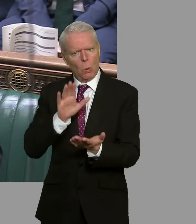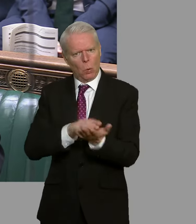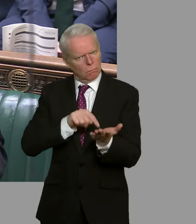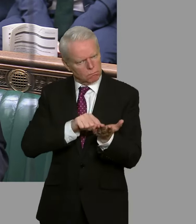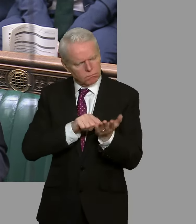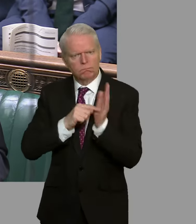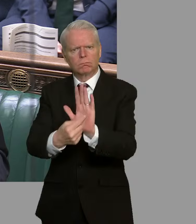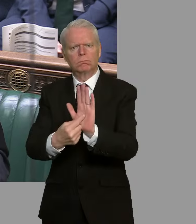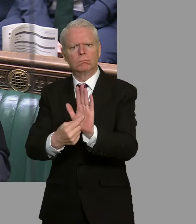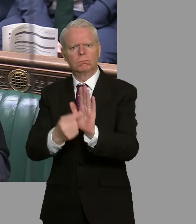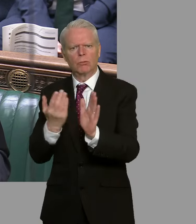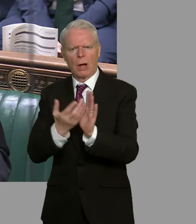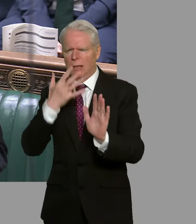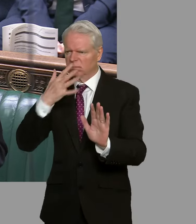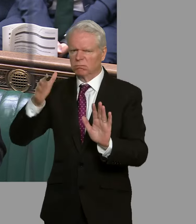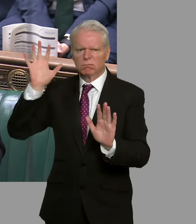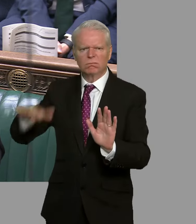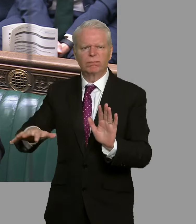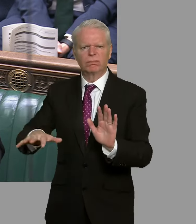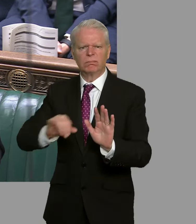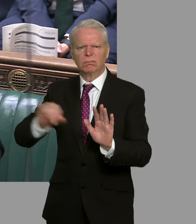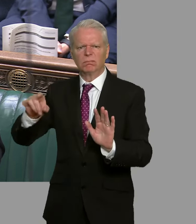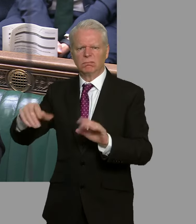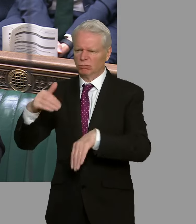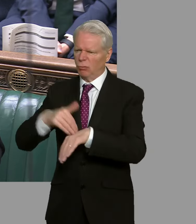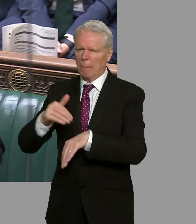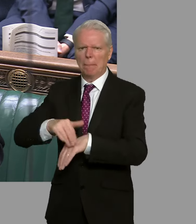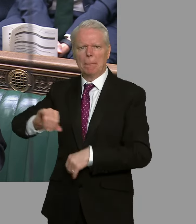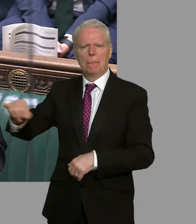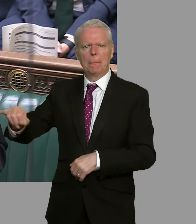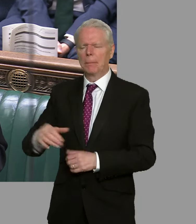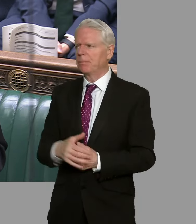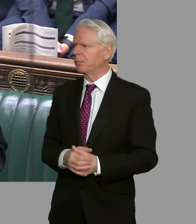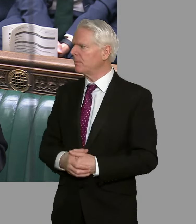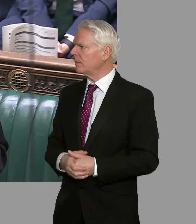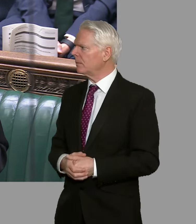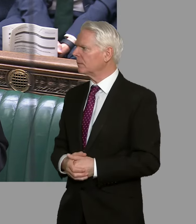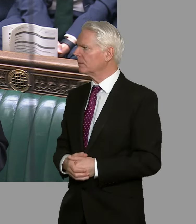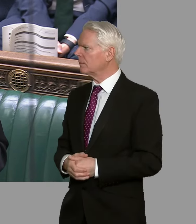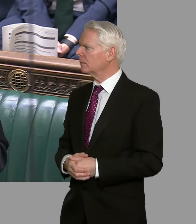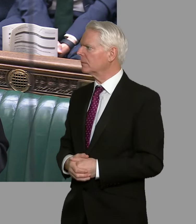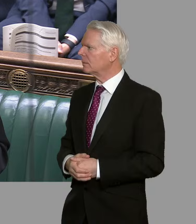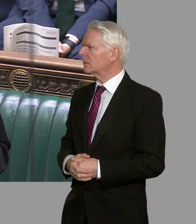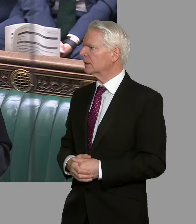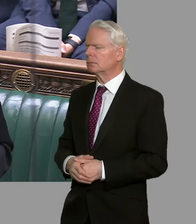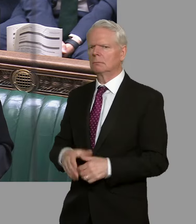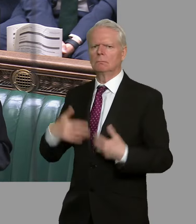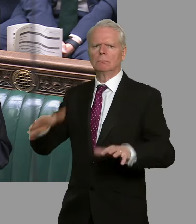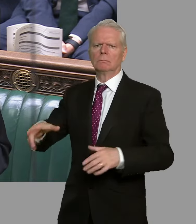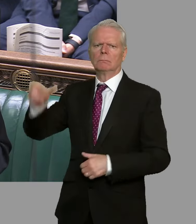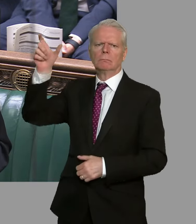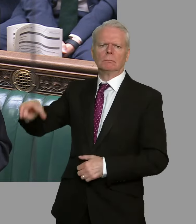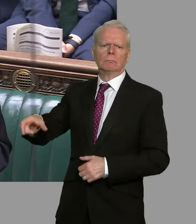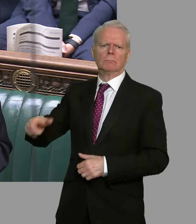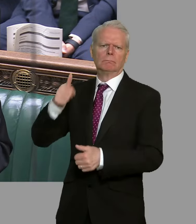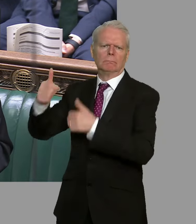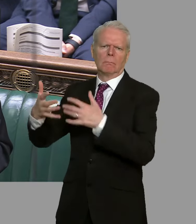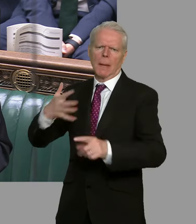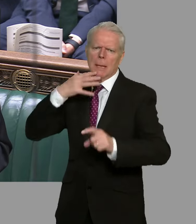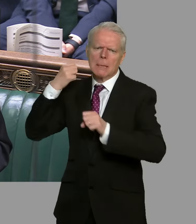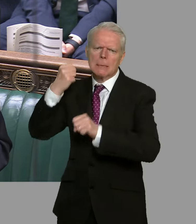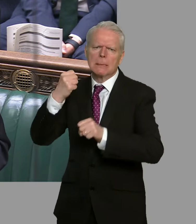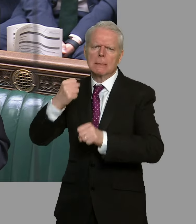Mr. Speaker, for hard-working small businesses, the theft of tools isn't just a violation. It can mean thousands of pounds of potential work